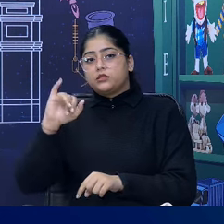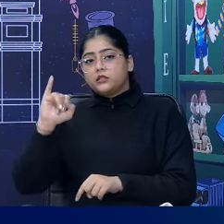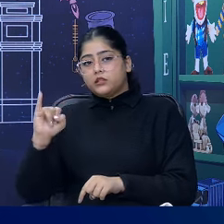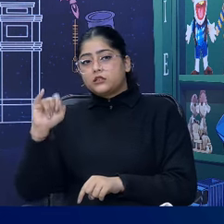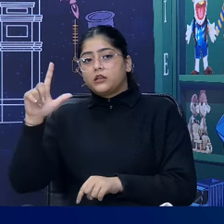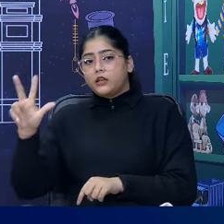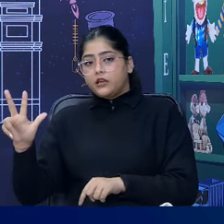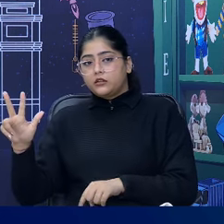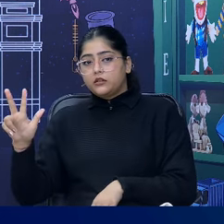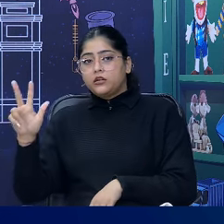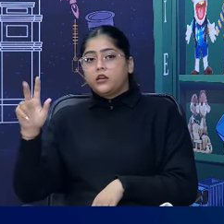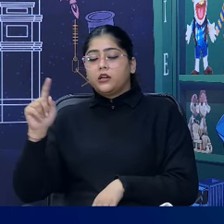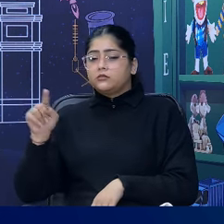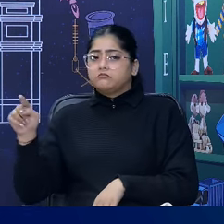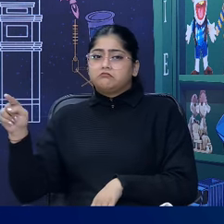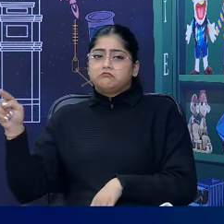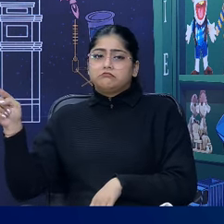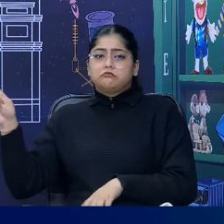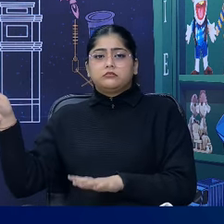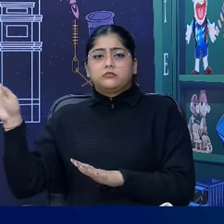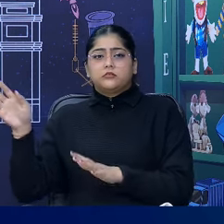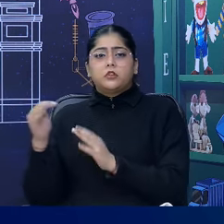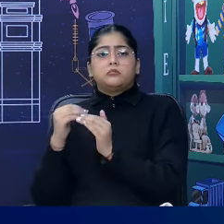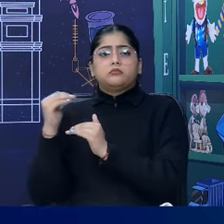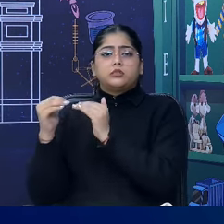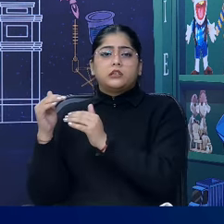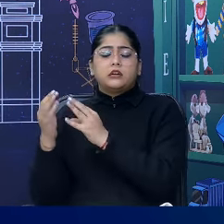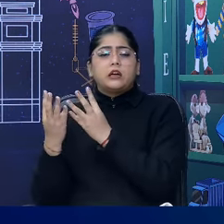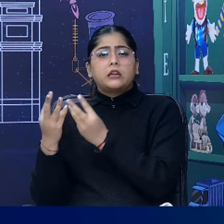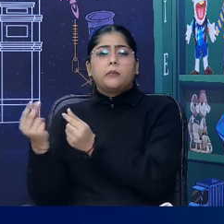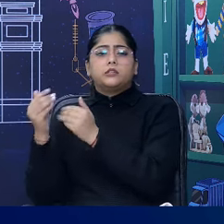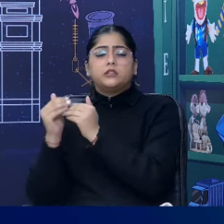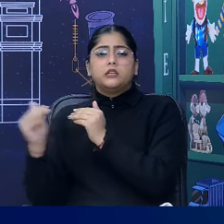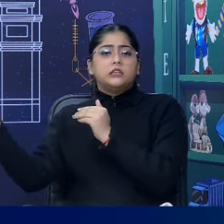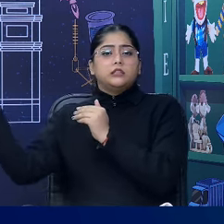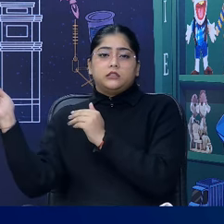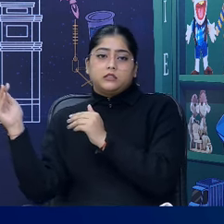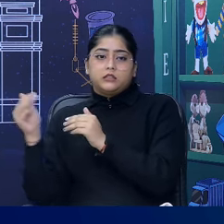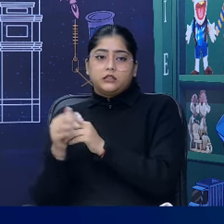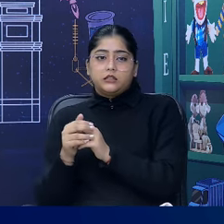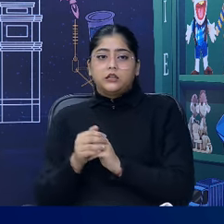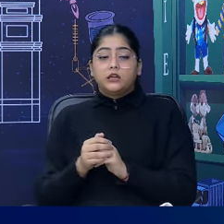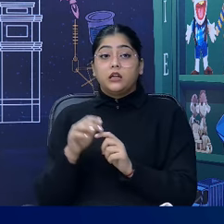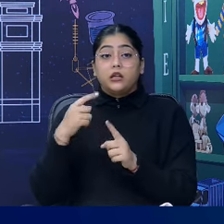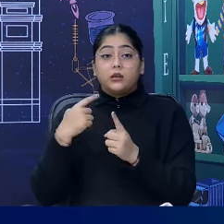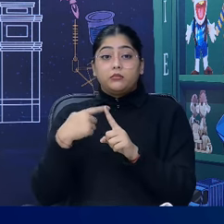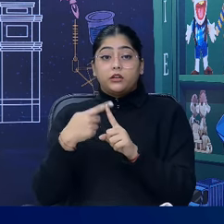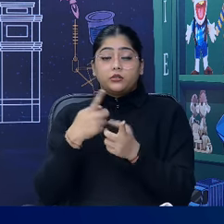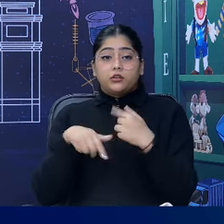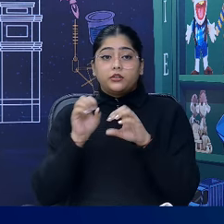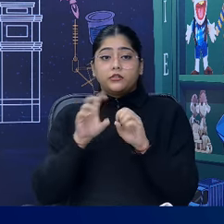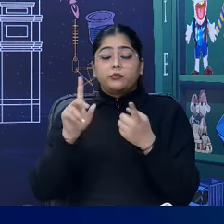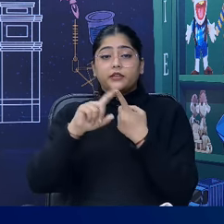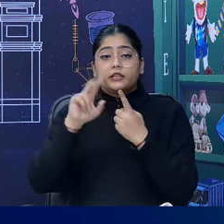6, 8, and in this way. It is the set of even numbers, and then